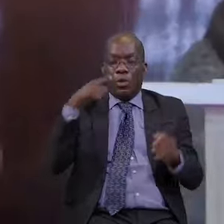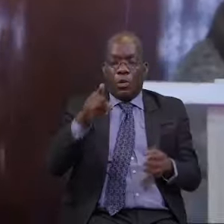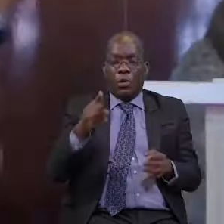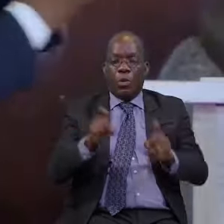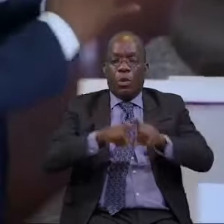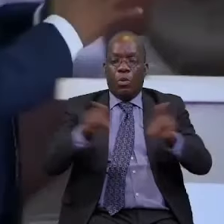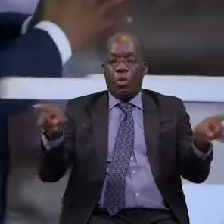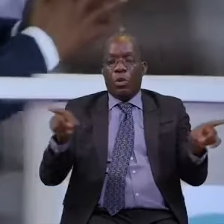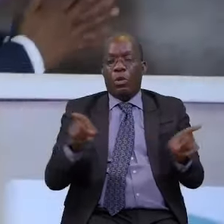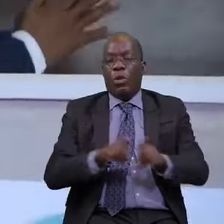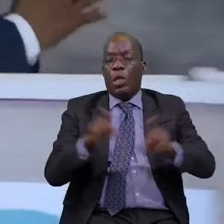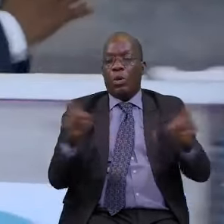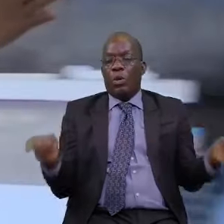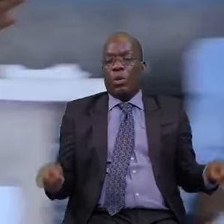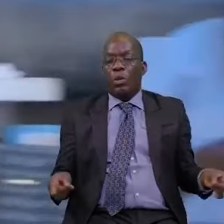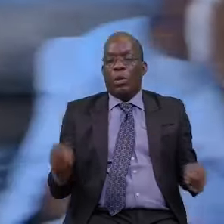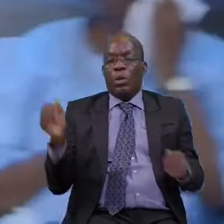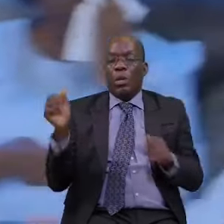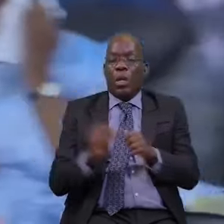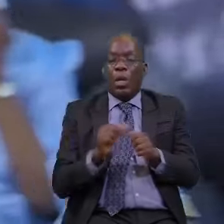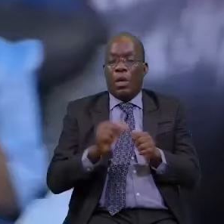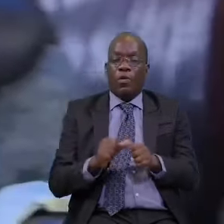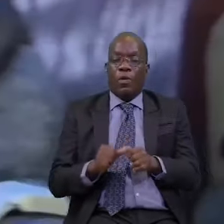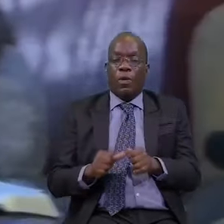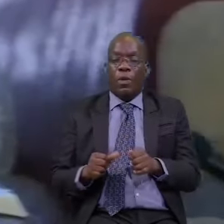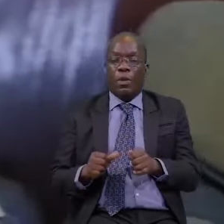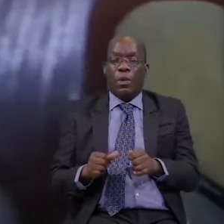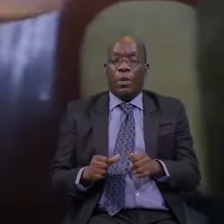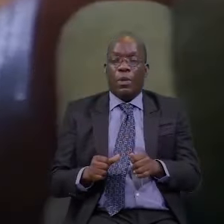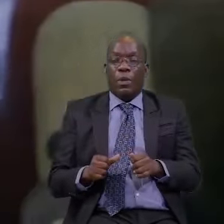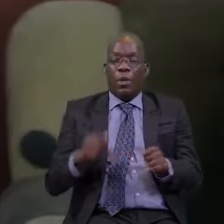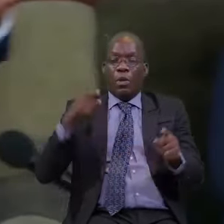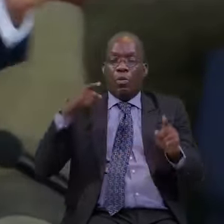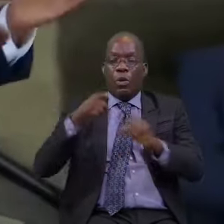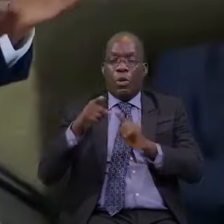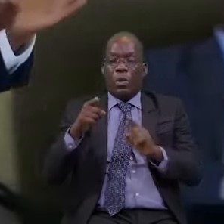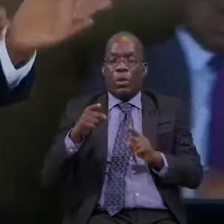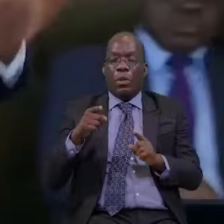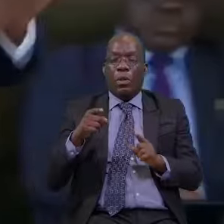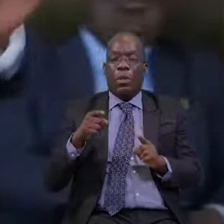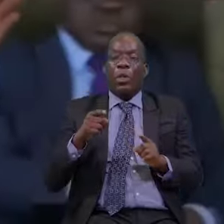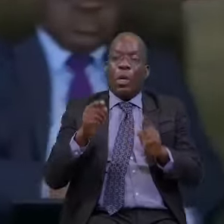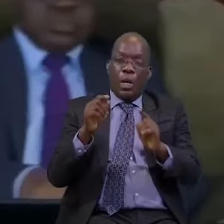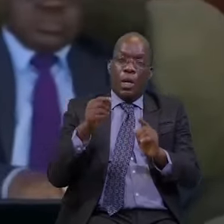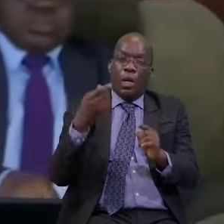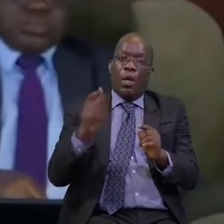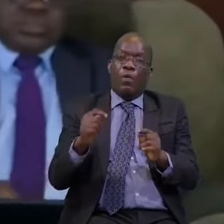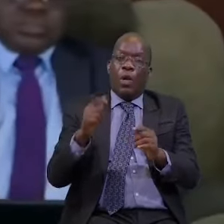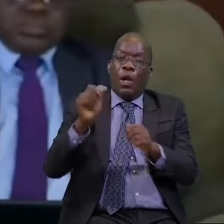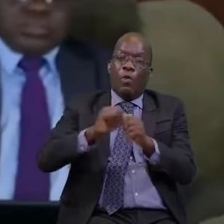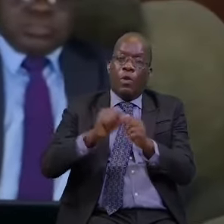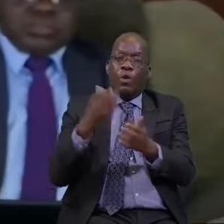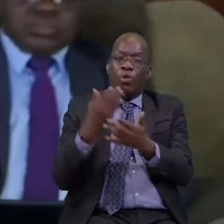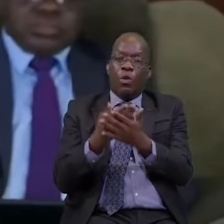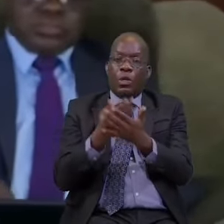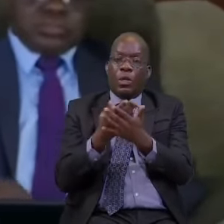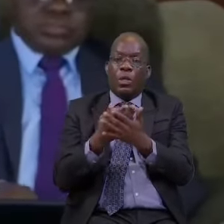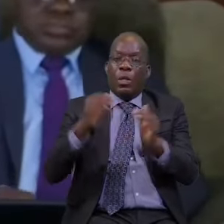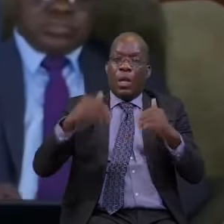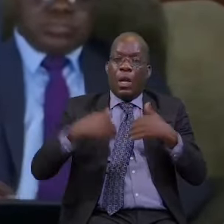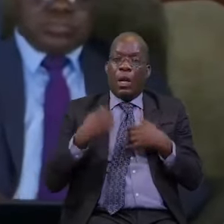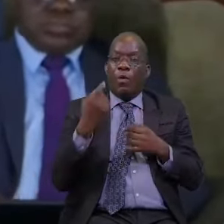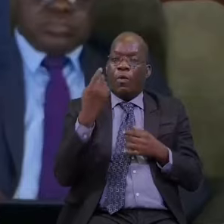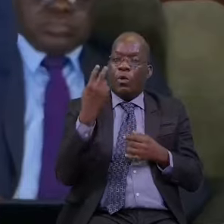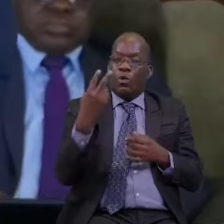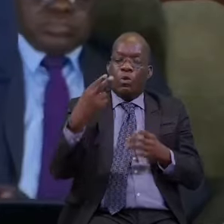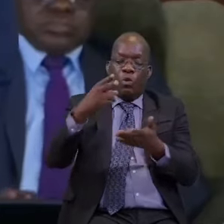But every coin has two sides. Every currency paper,